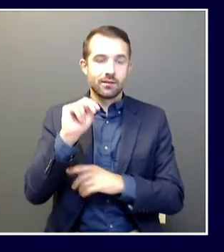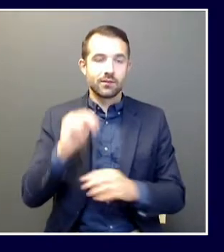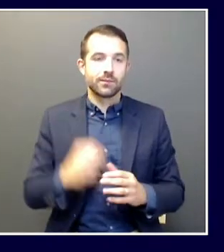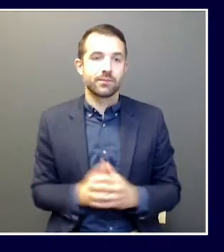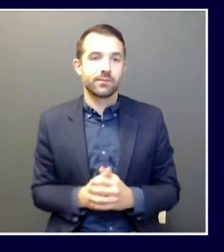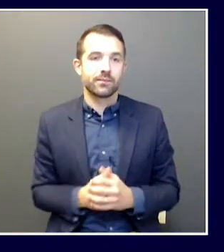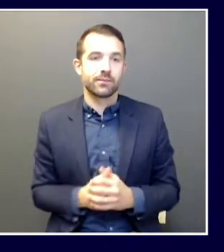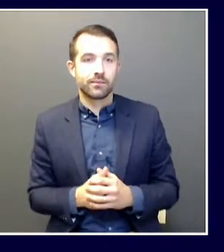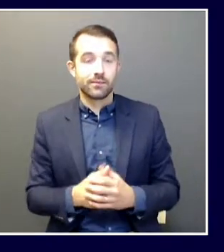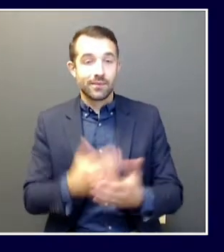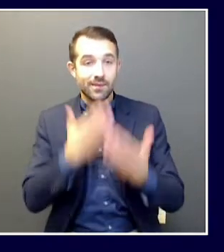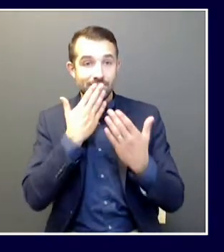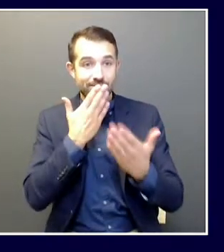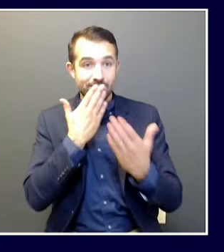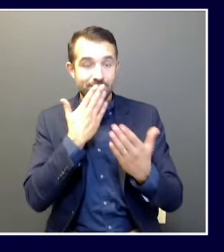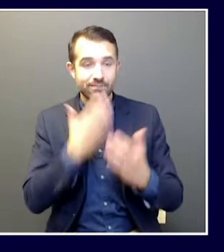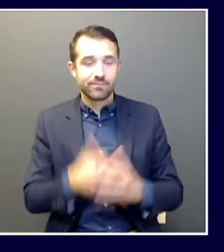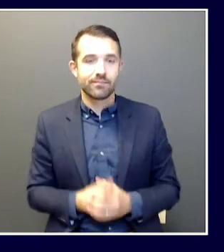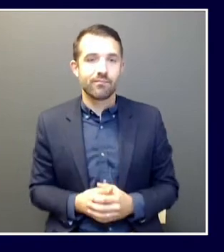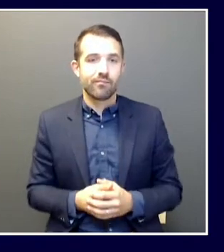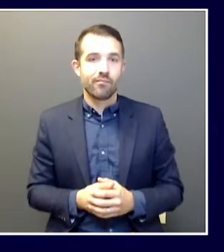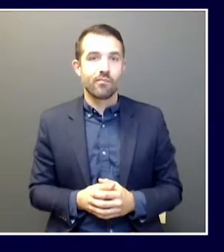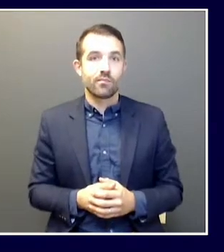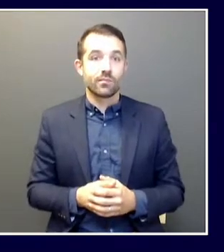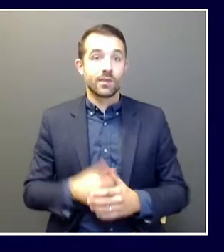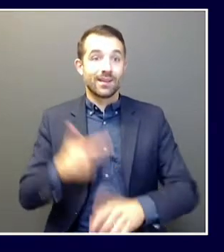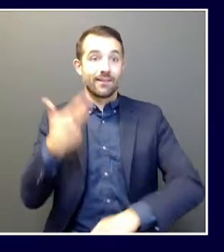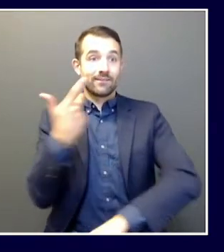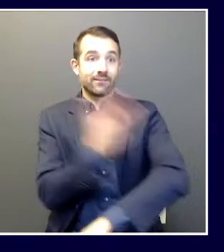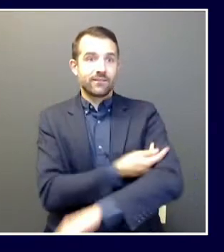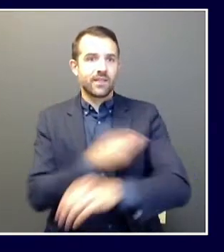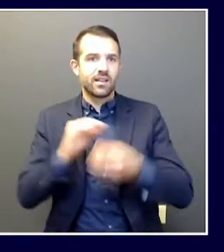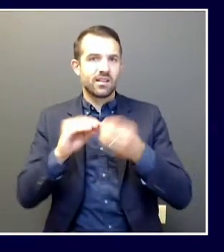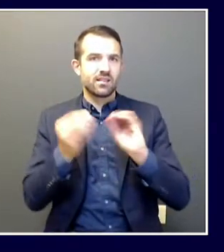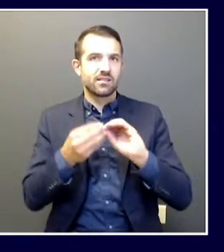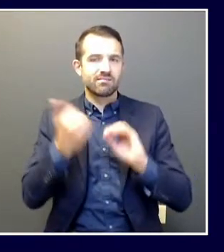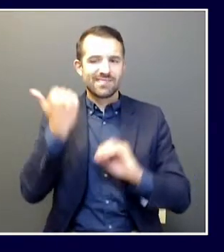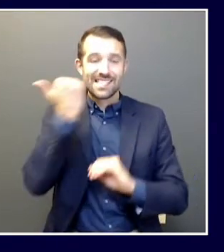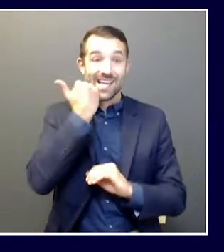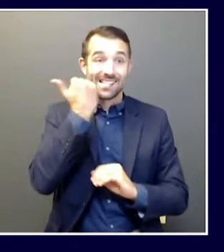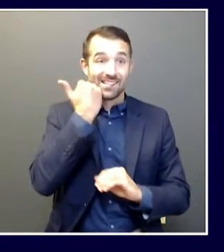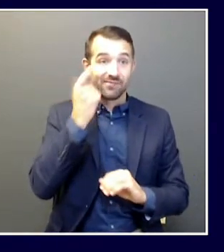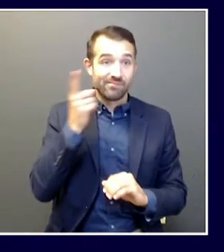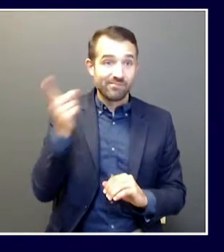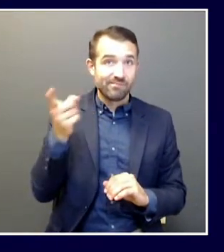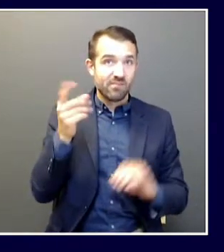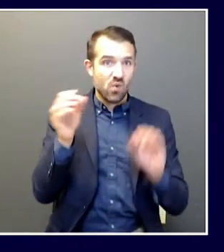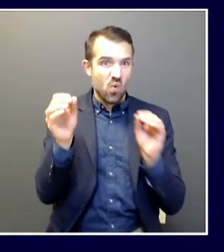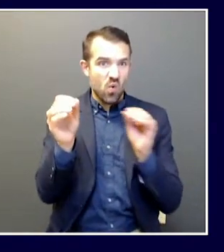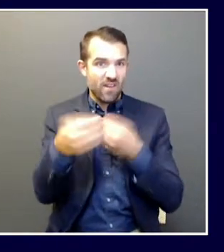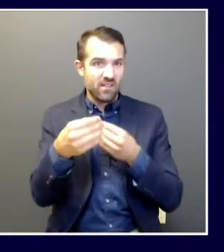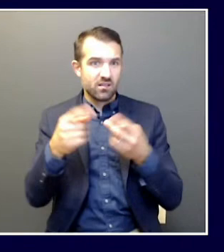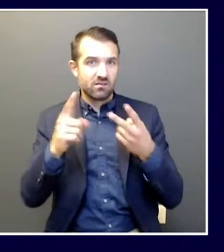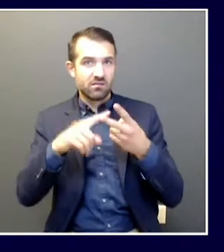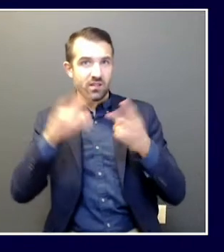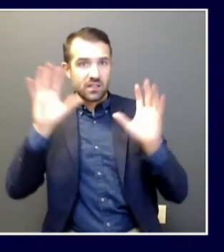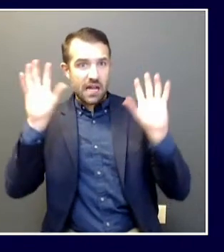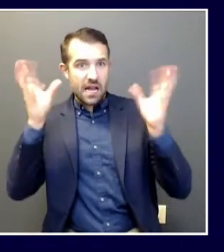guys have a sense of the vaccination rates at dental practices and EMS workers?